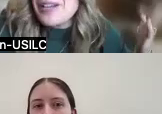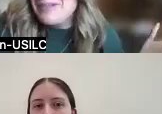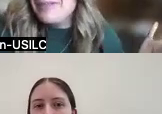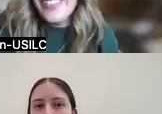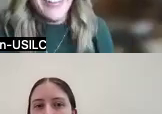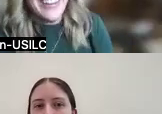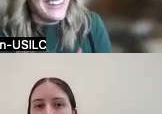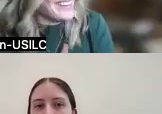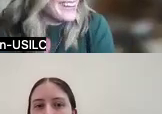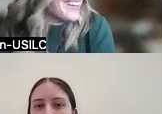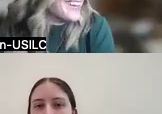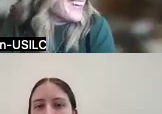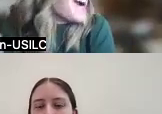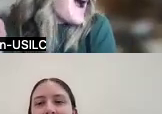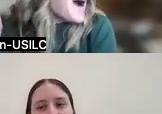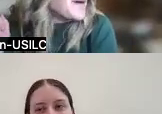welcome.